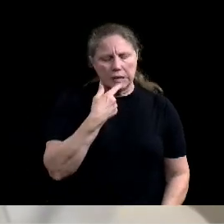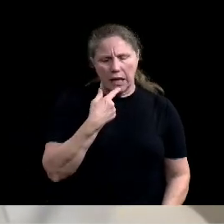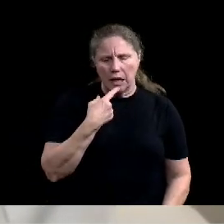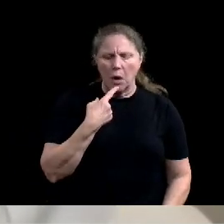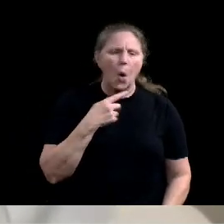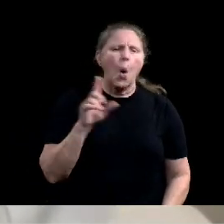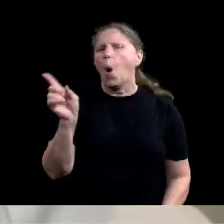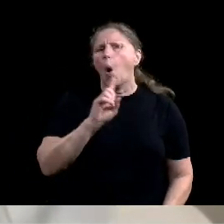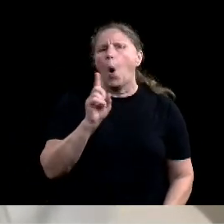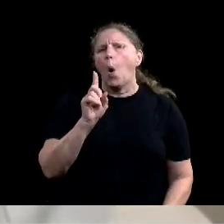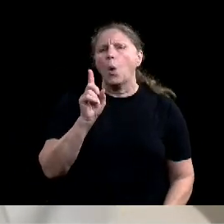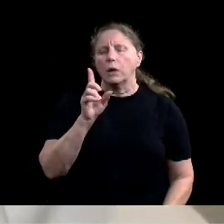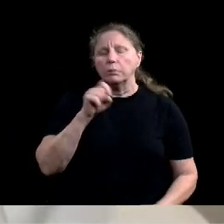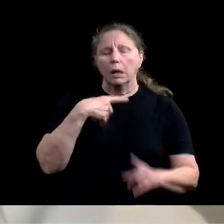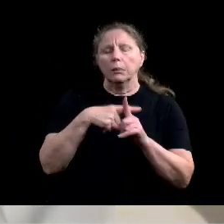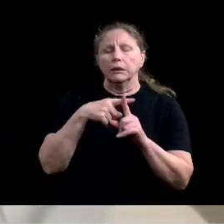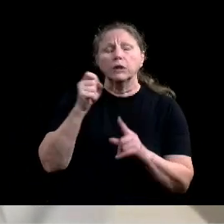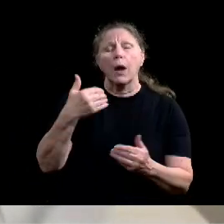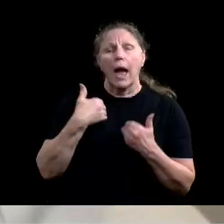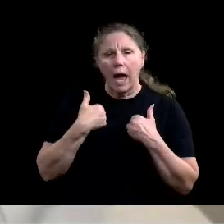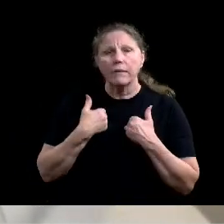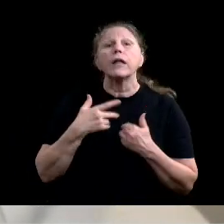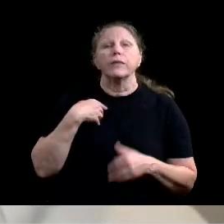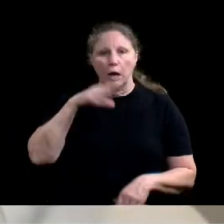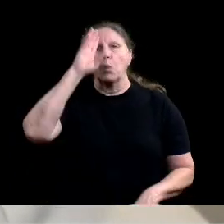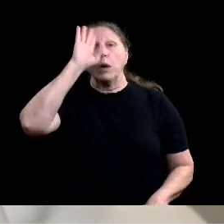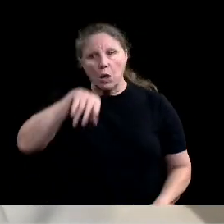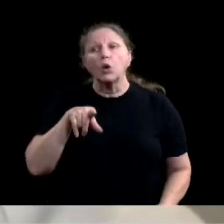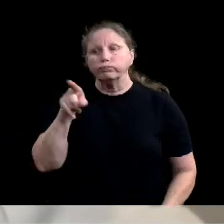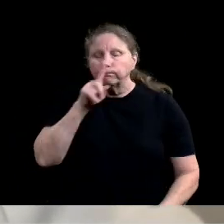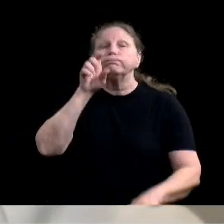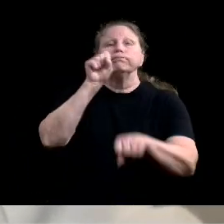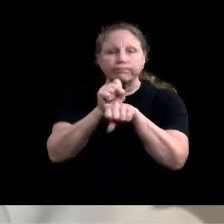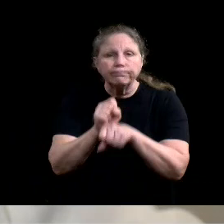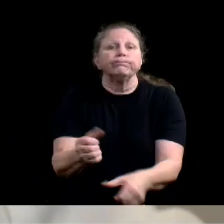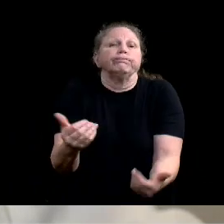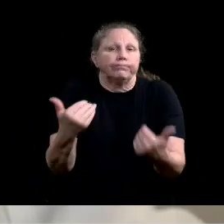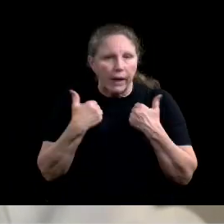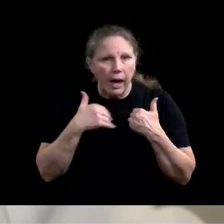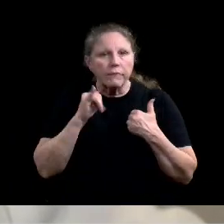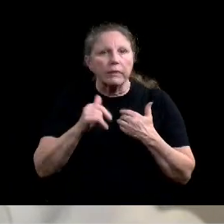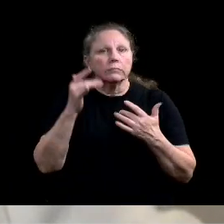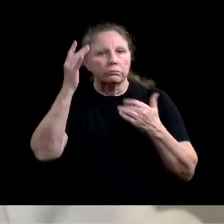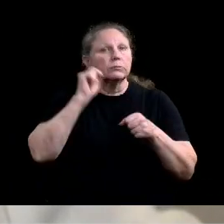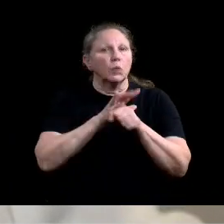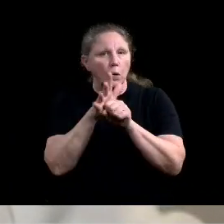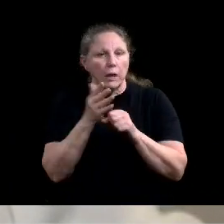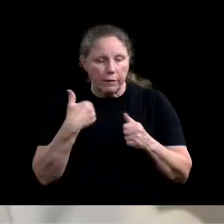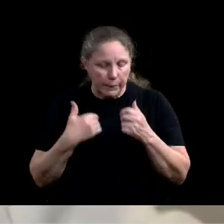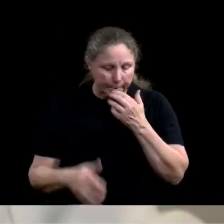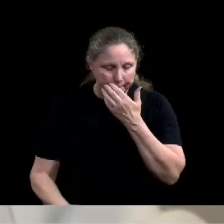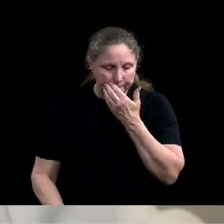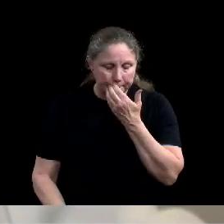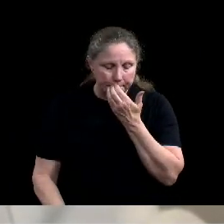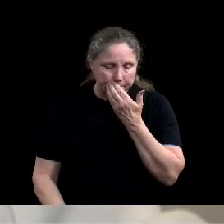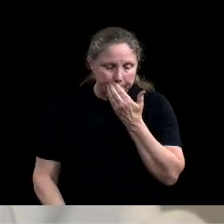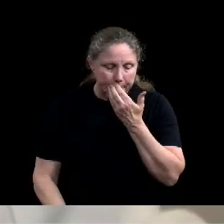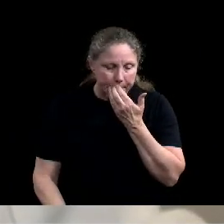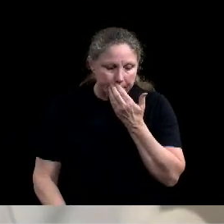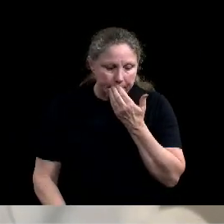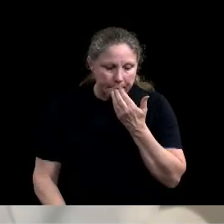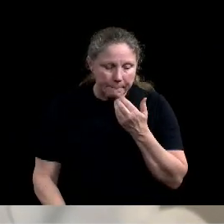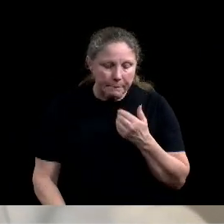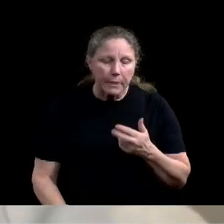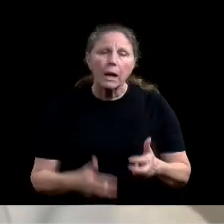on the fact that you have the coronavirus. The problem arises when in areas